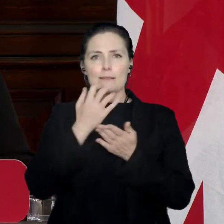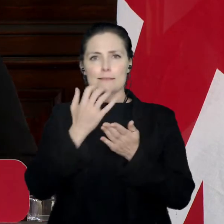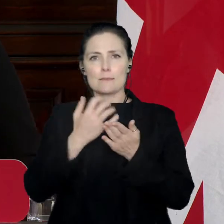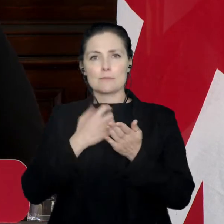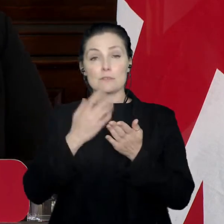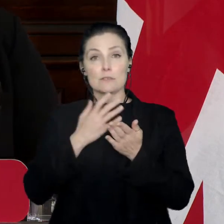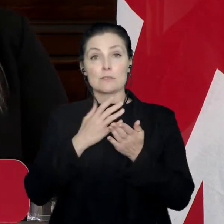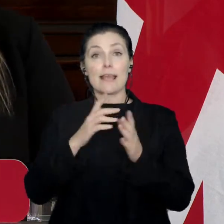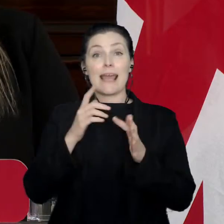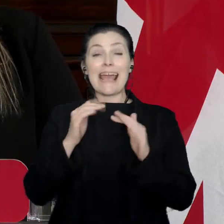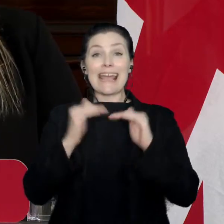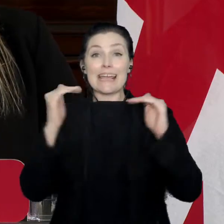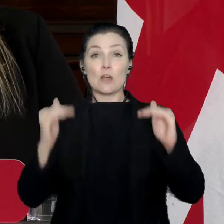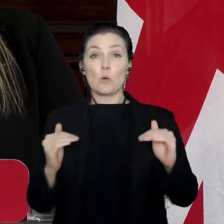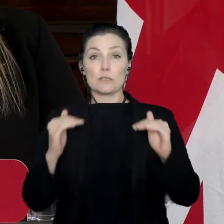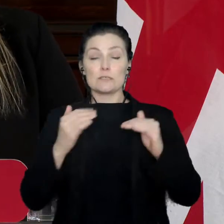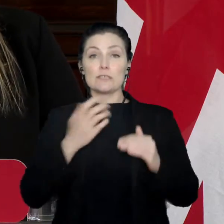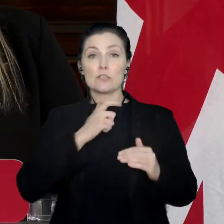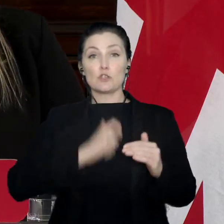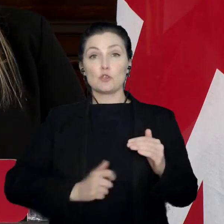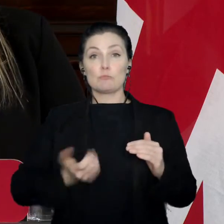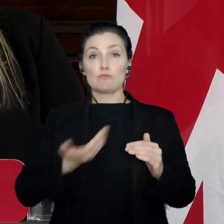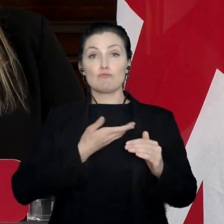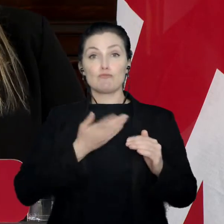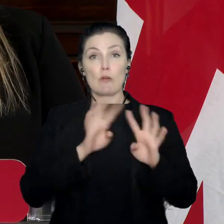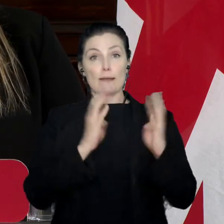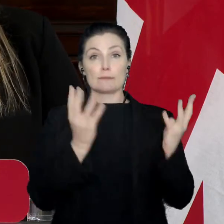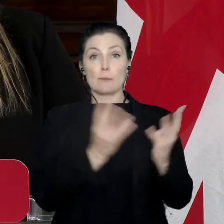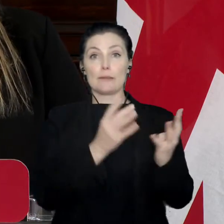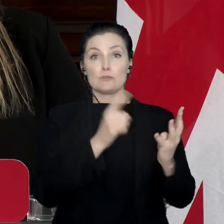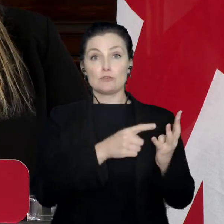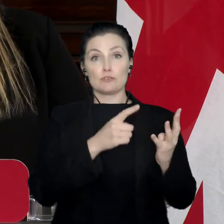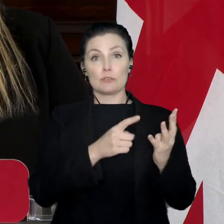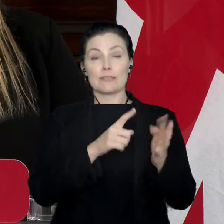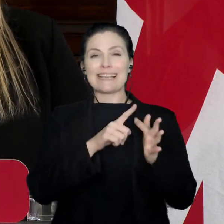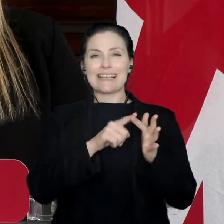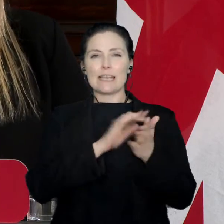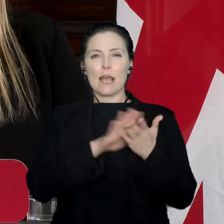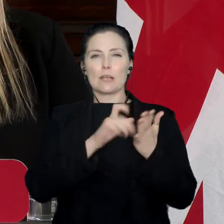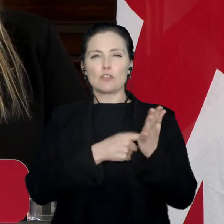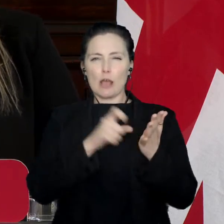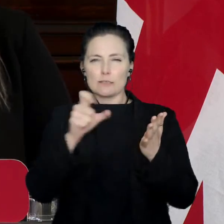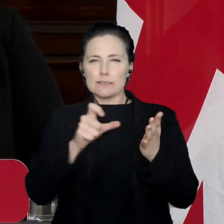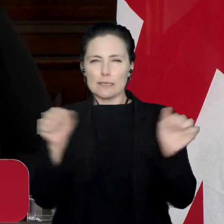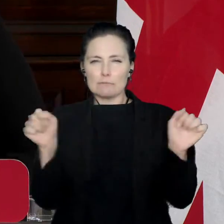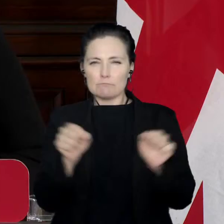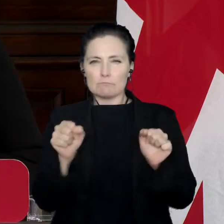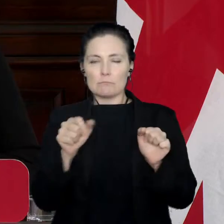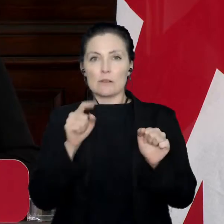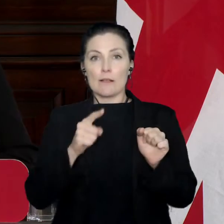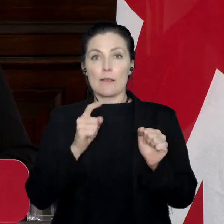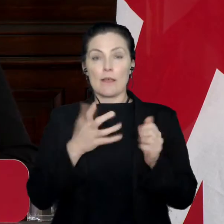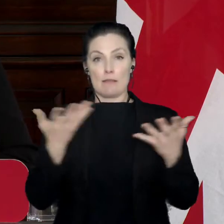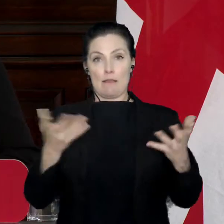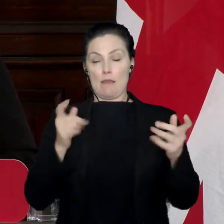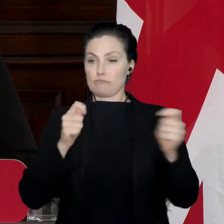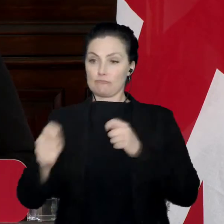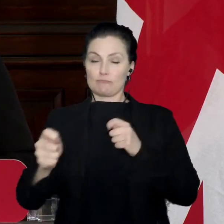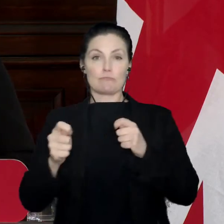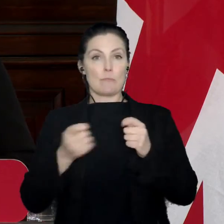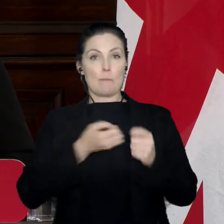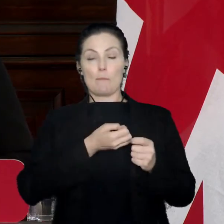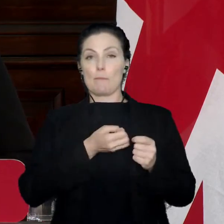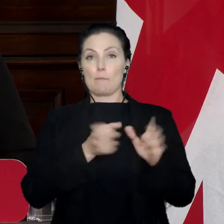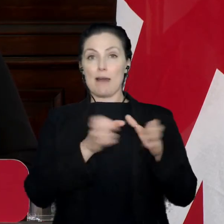the EHRC, has lifted the party out of special measures. The EHRC